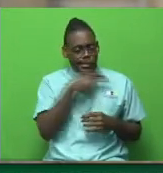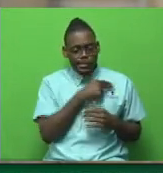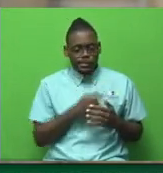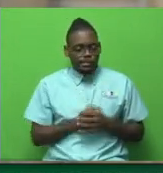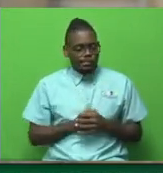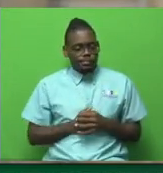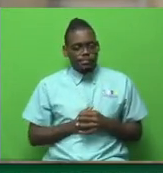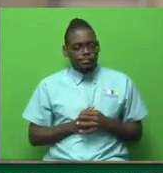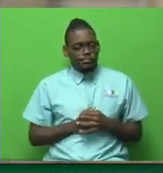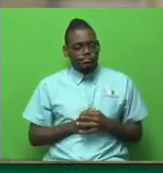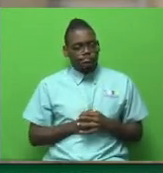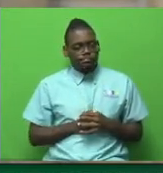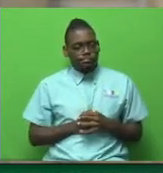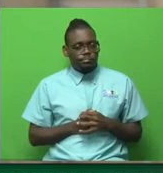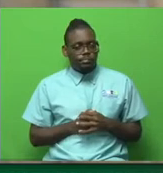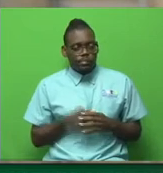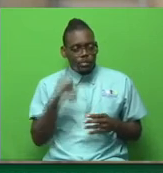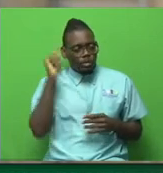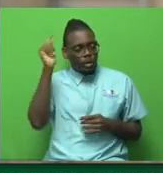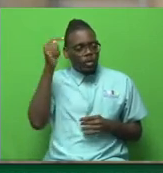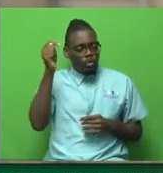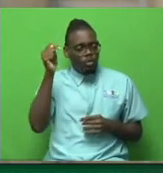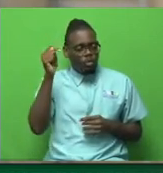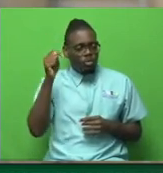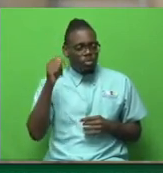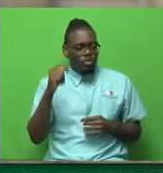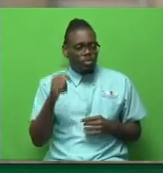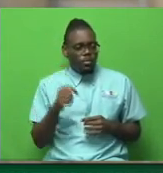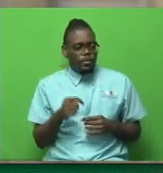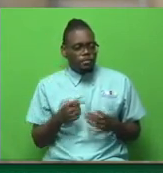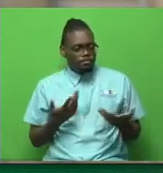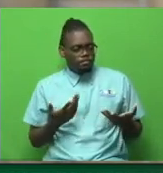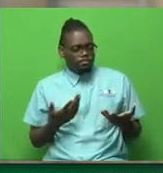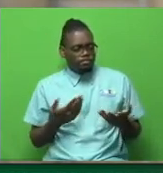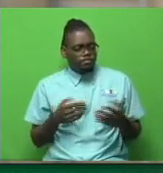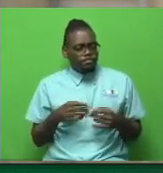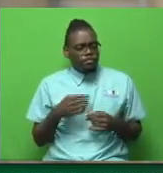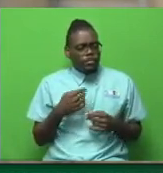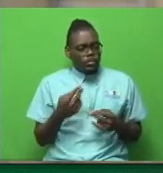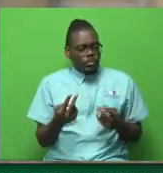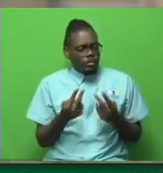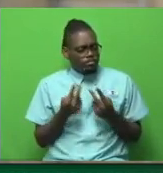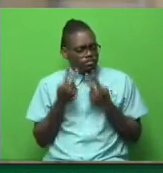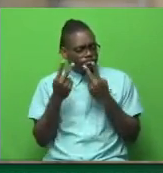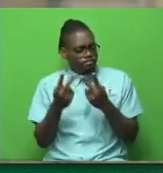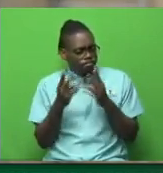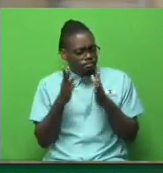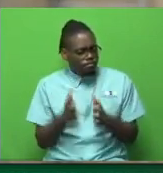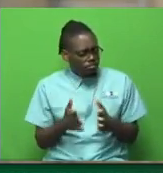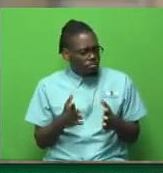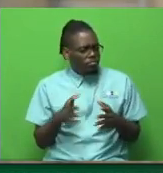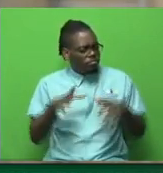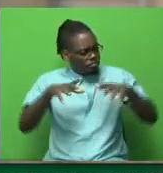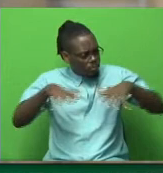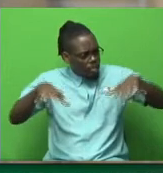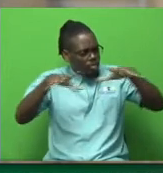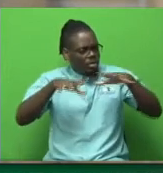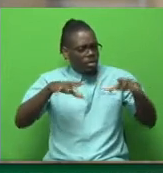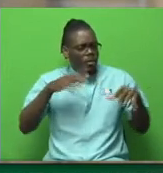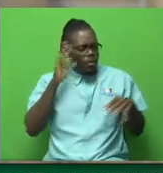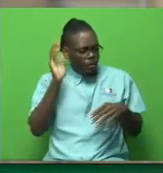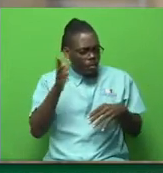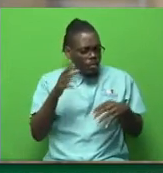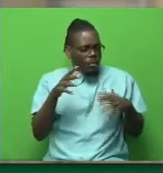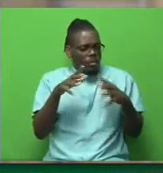the Tobago tourism sector is poised to expand with new hotel Investments aiming to contribute to meet a